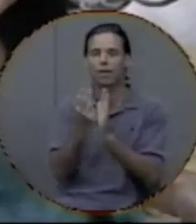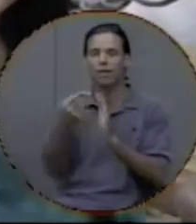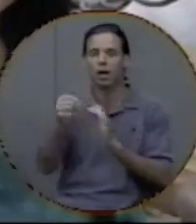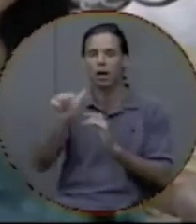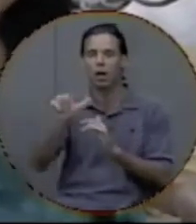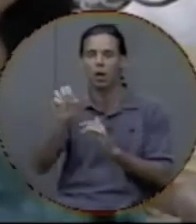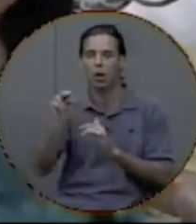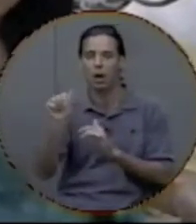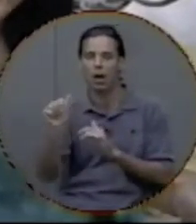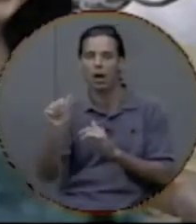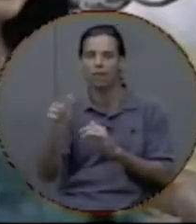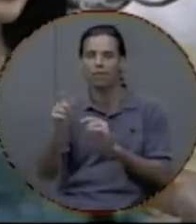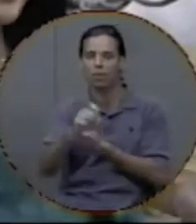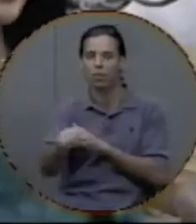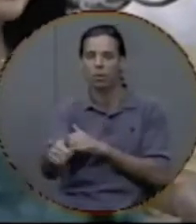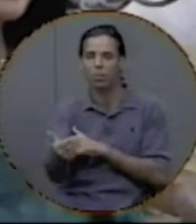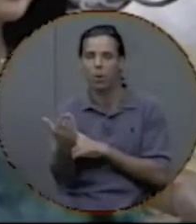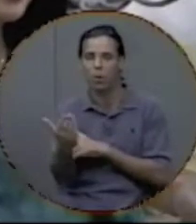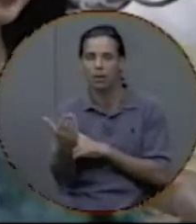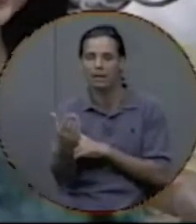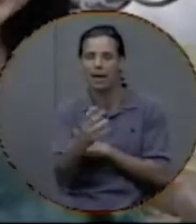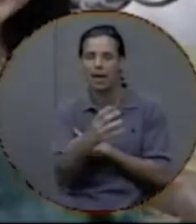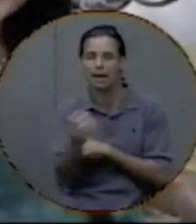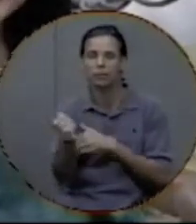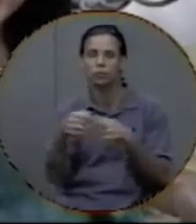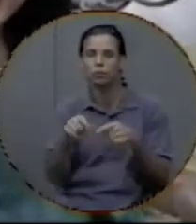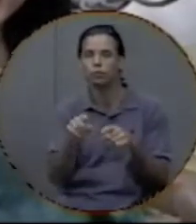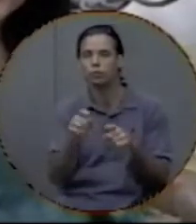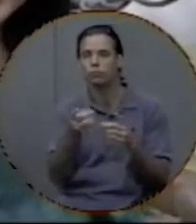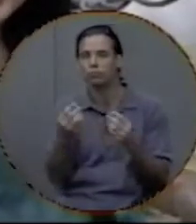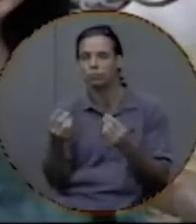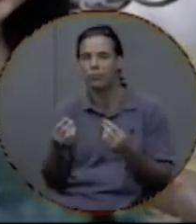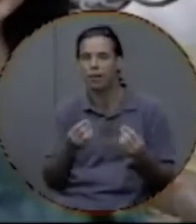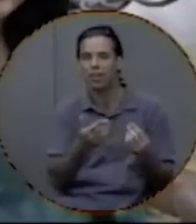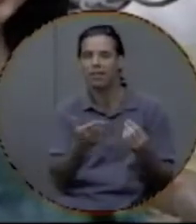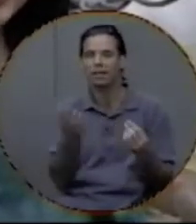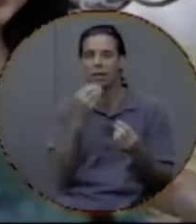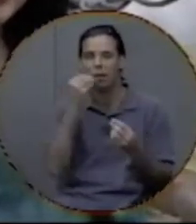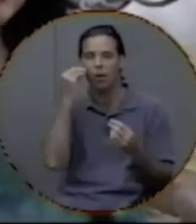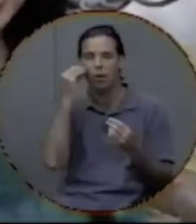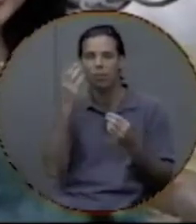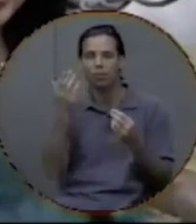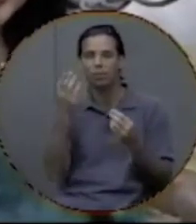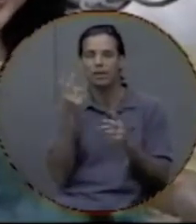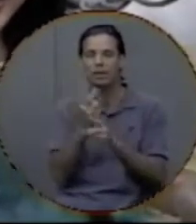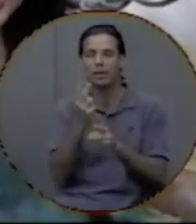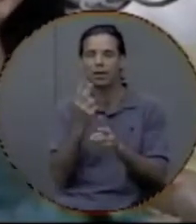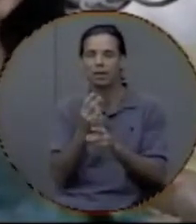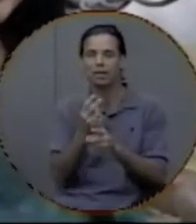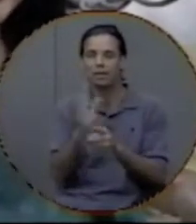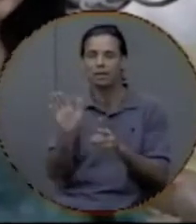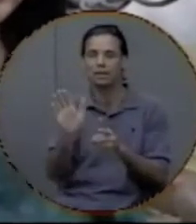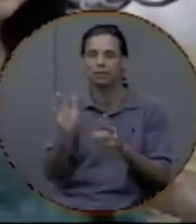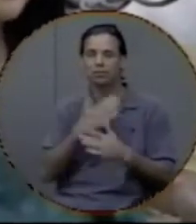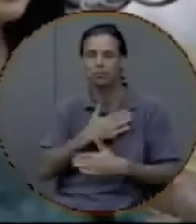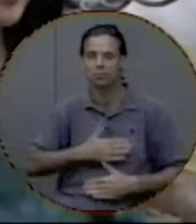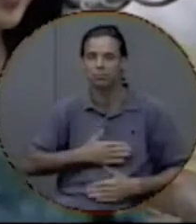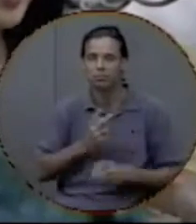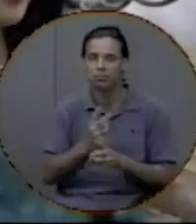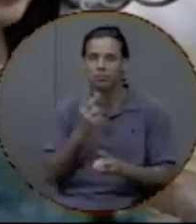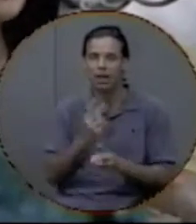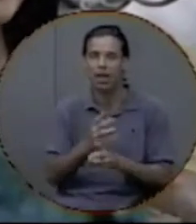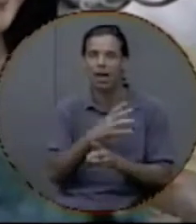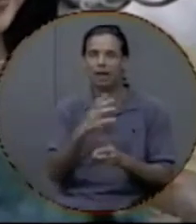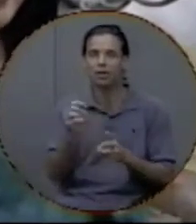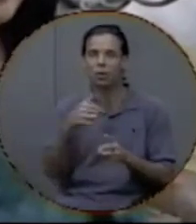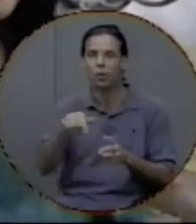Halona from the morning and doing his things in the home, looking at his personal hygiene care, and going into the